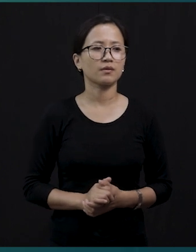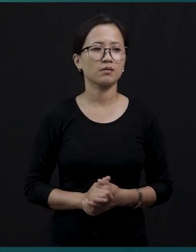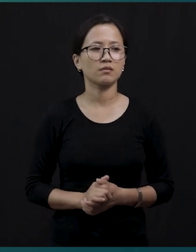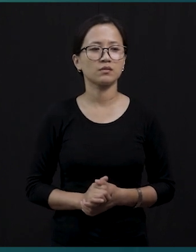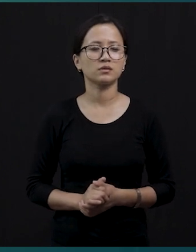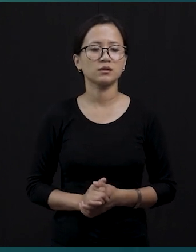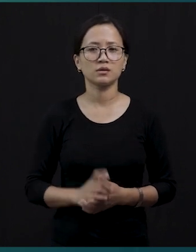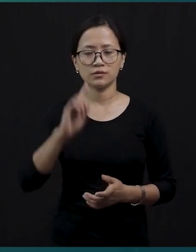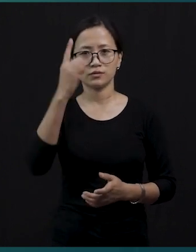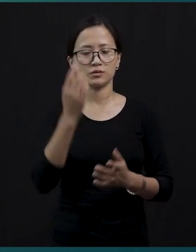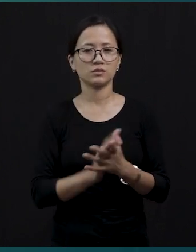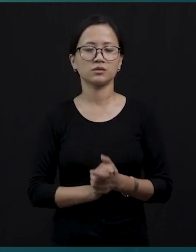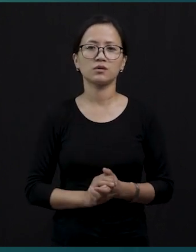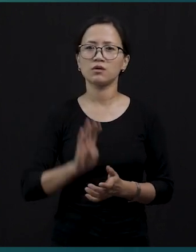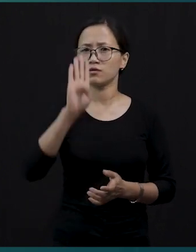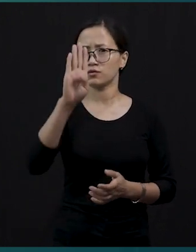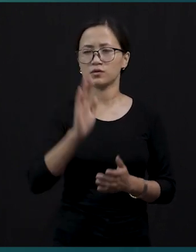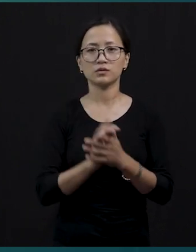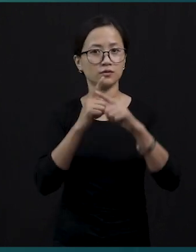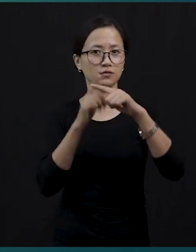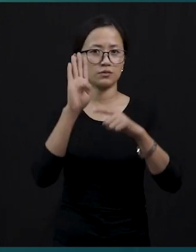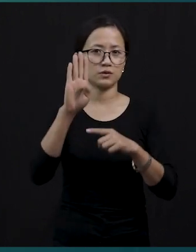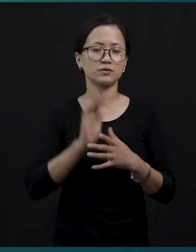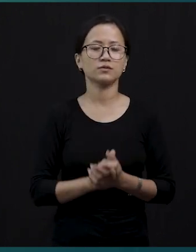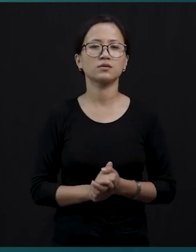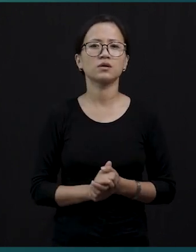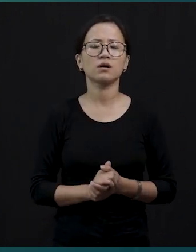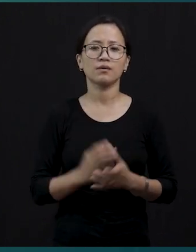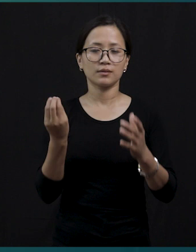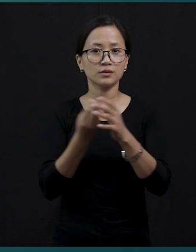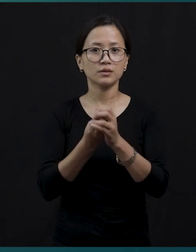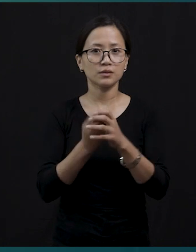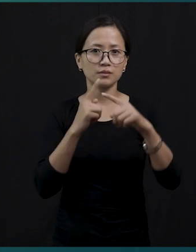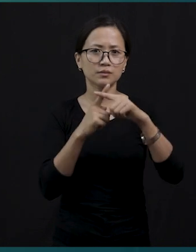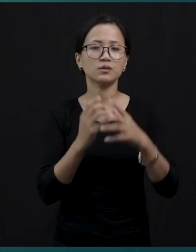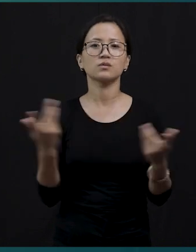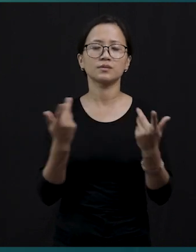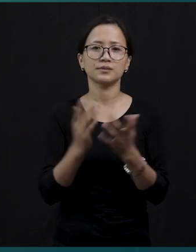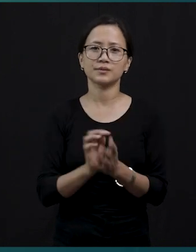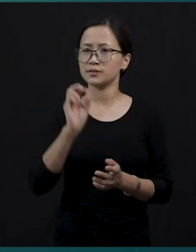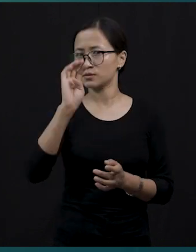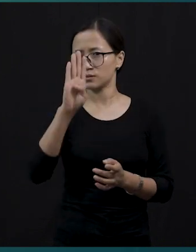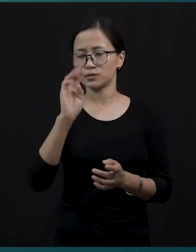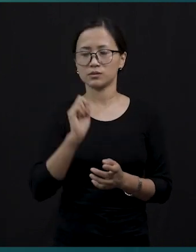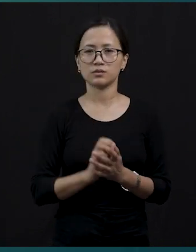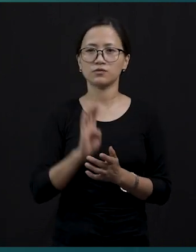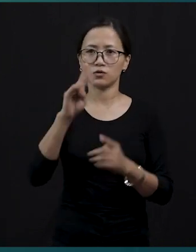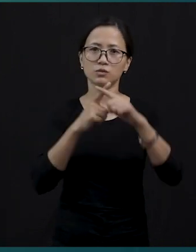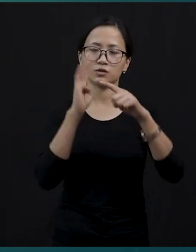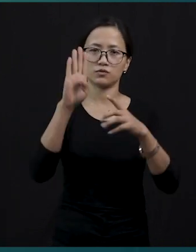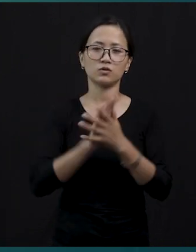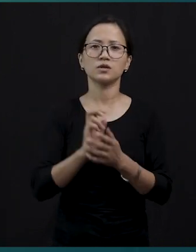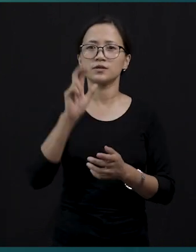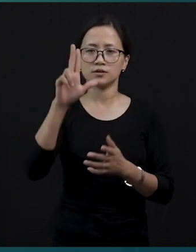See, the first one is 4 plus 4. When you add them up, what you'll get, children? You'll get 8. Then you have